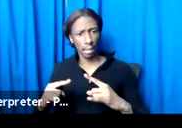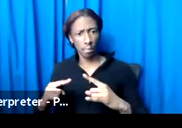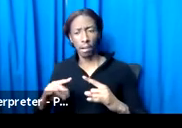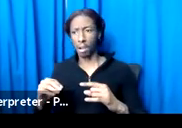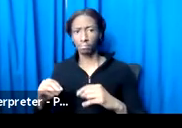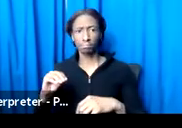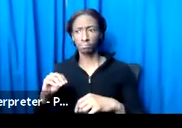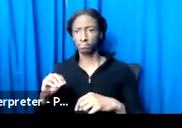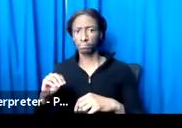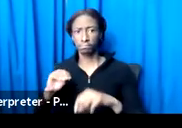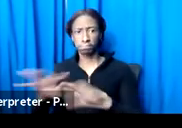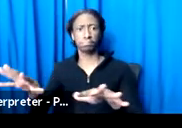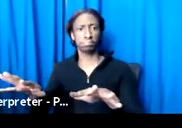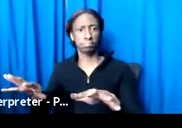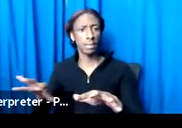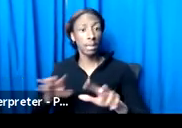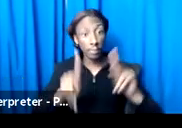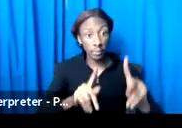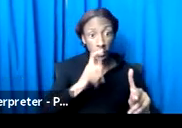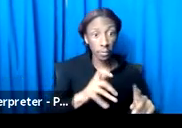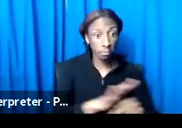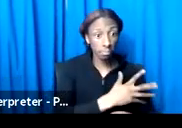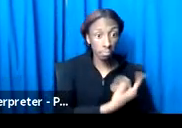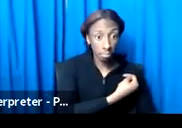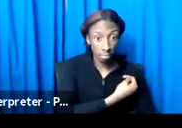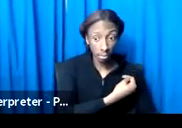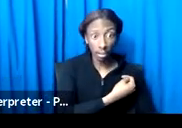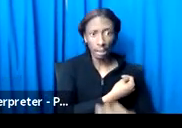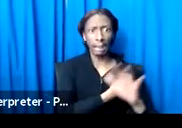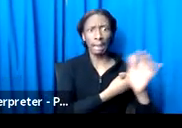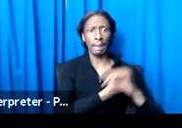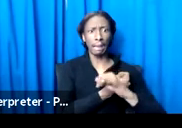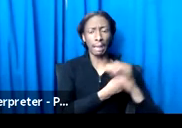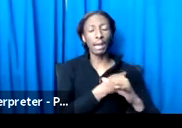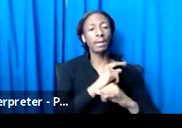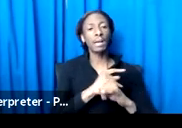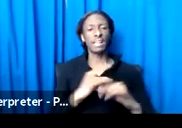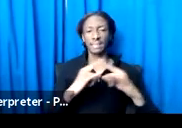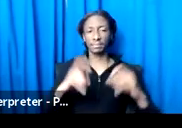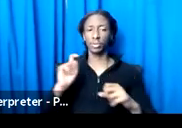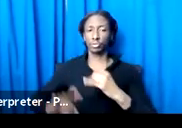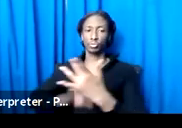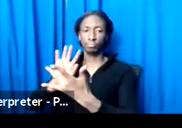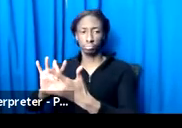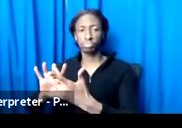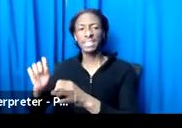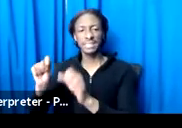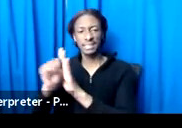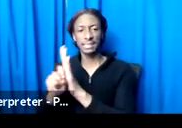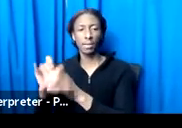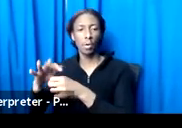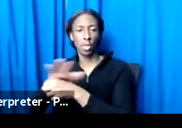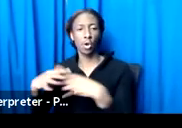COVID-19 among people who are fully vaccinated, camp administrators should promptly contact their state or local health department and work with them